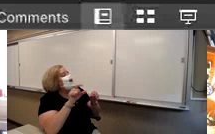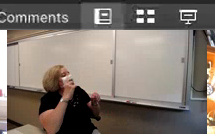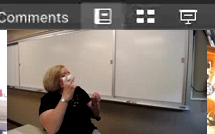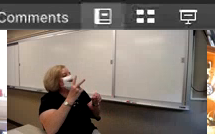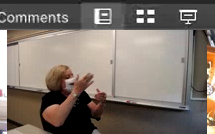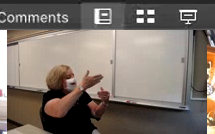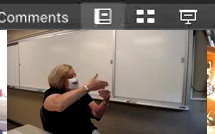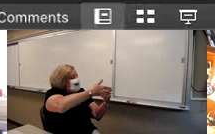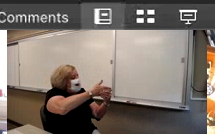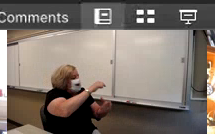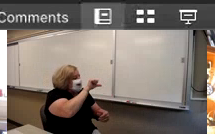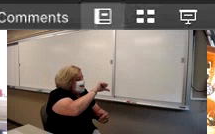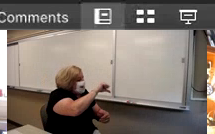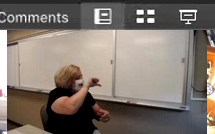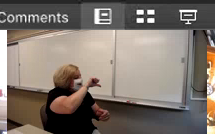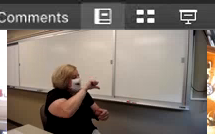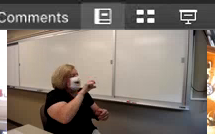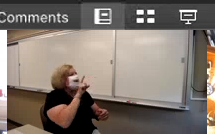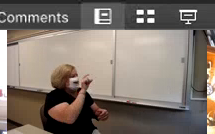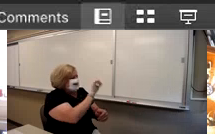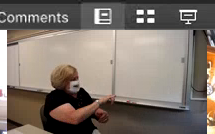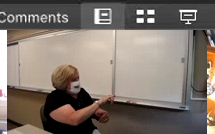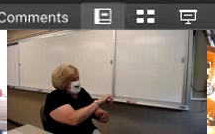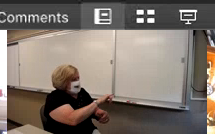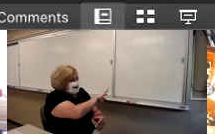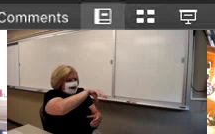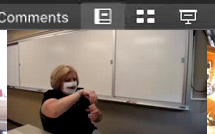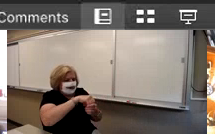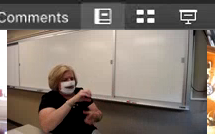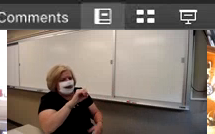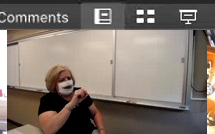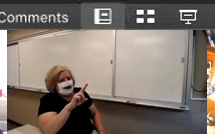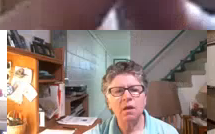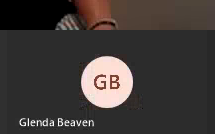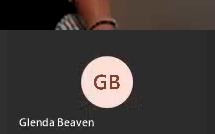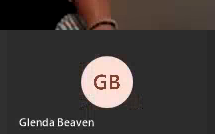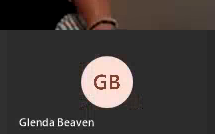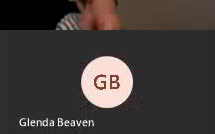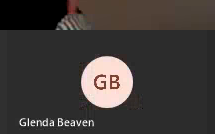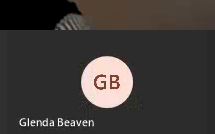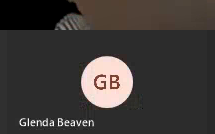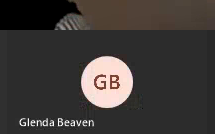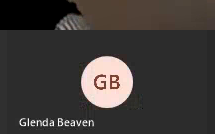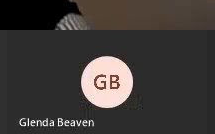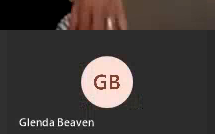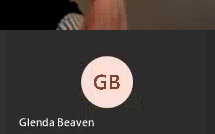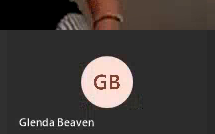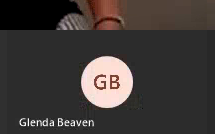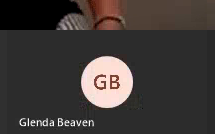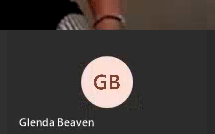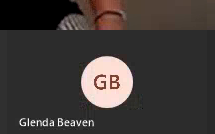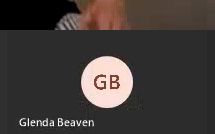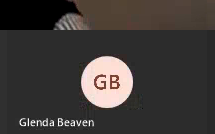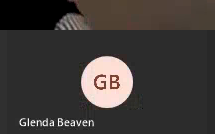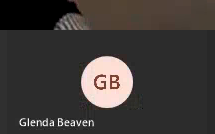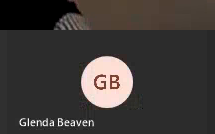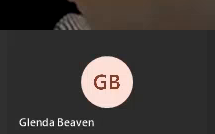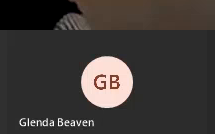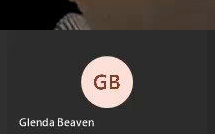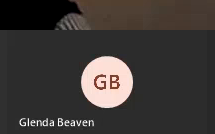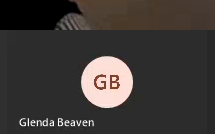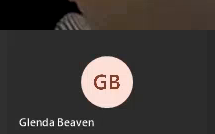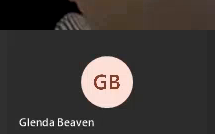the things you're talking about, uh-huh. Is that within Outlook online on the browser, or is that within the Teams